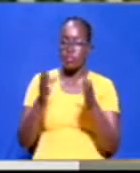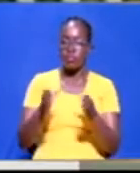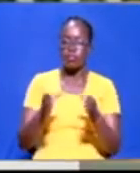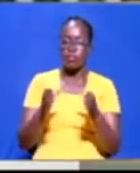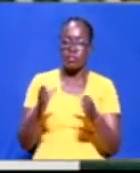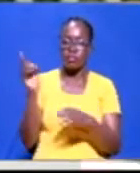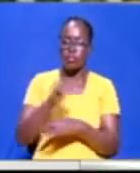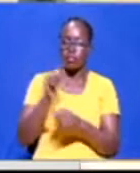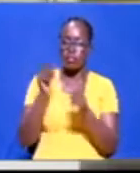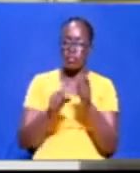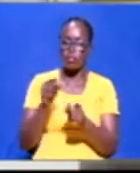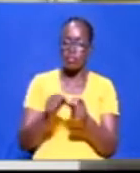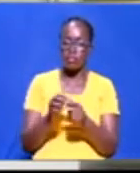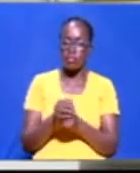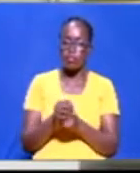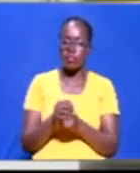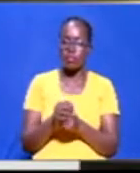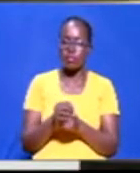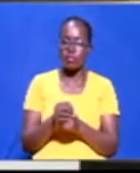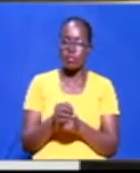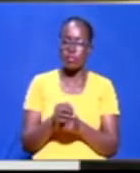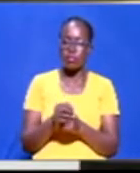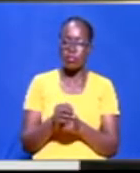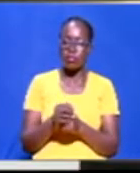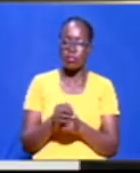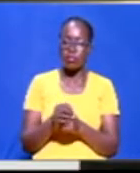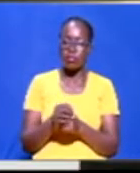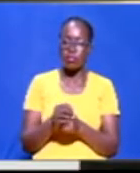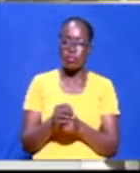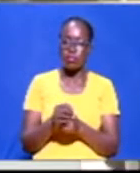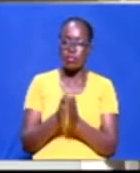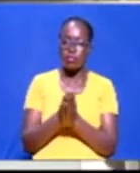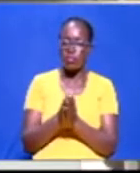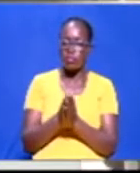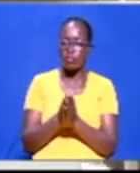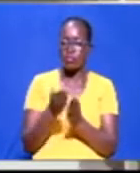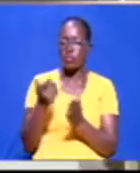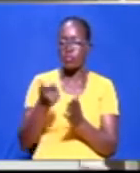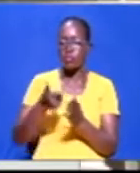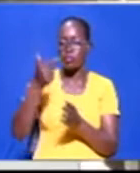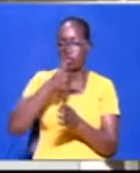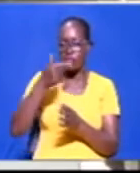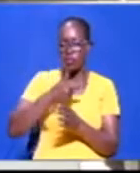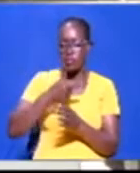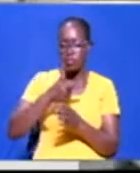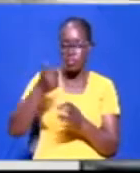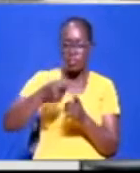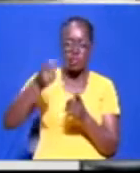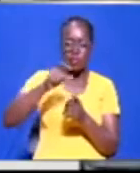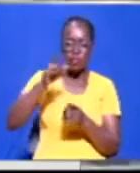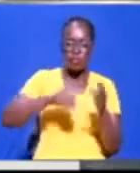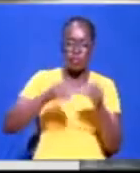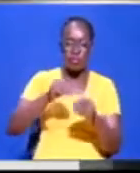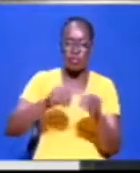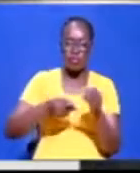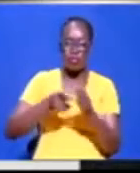demand and collapsing price. However, this year the price of oil has surged as economies have reopened, contributing to raising inflation